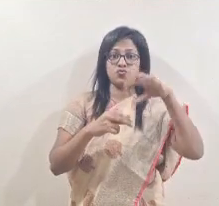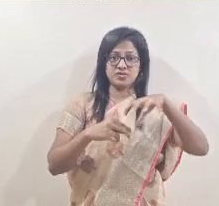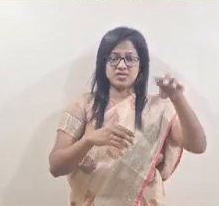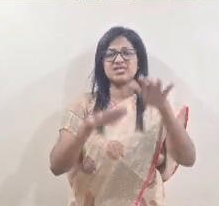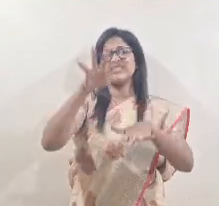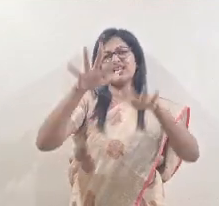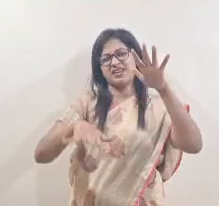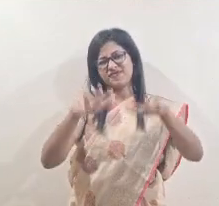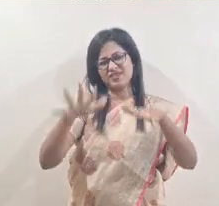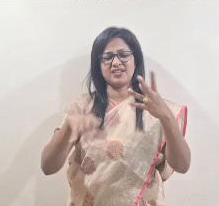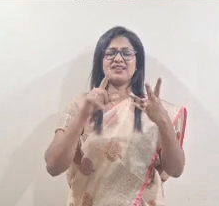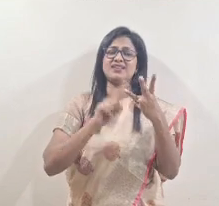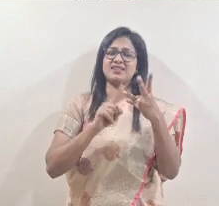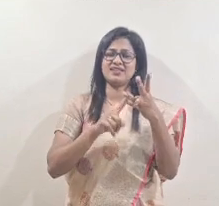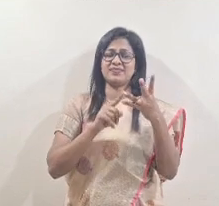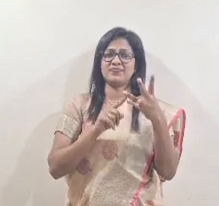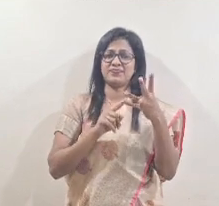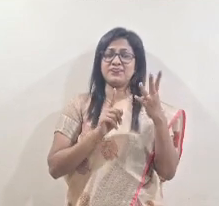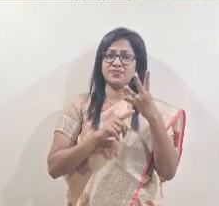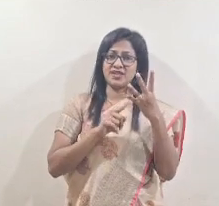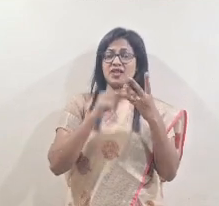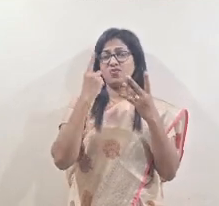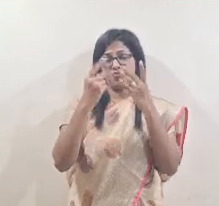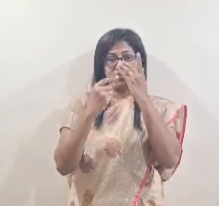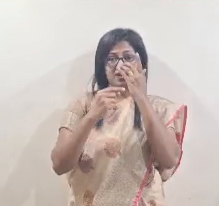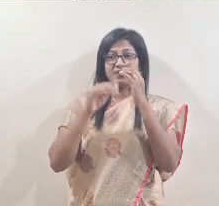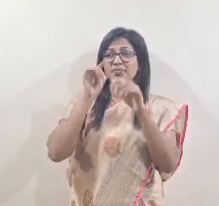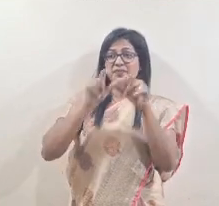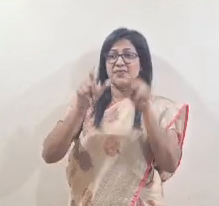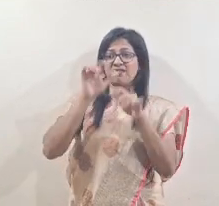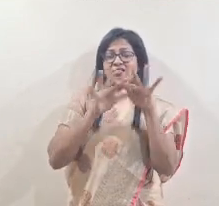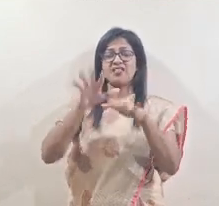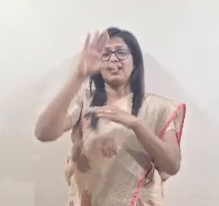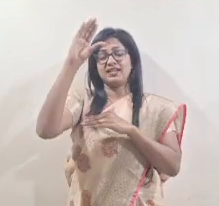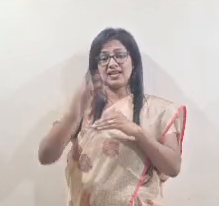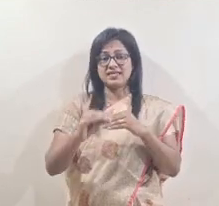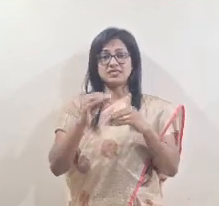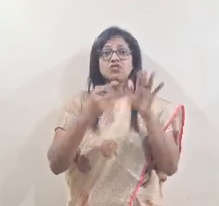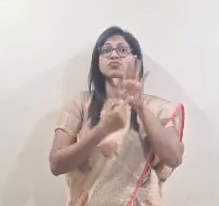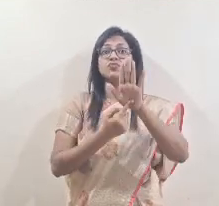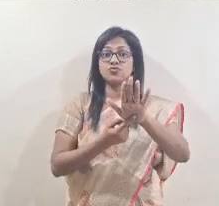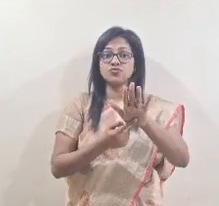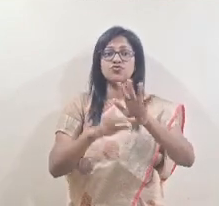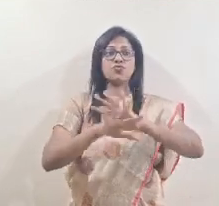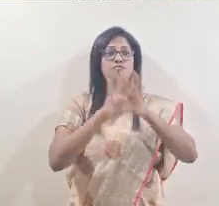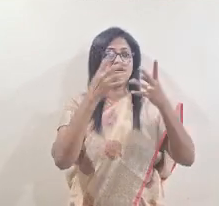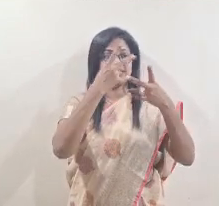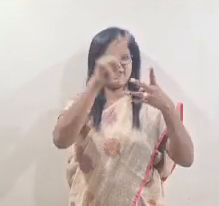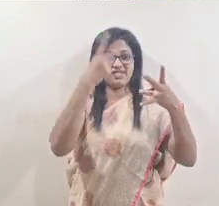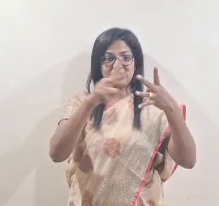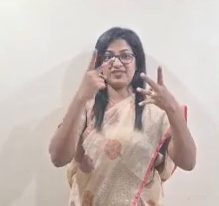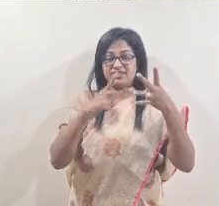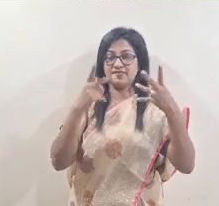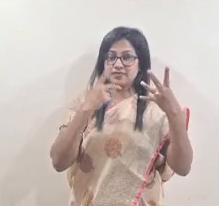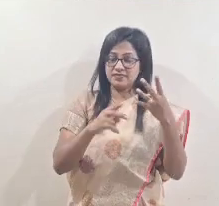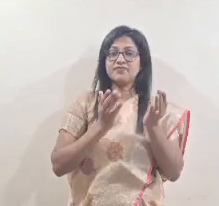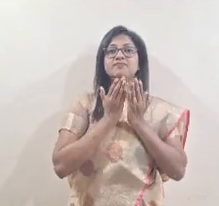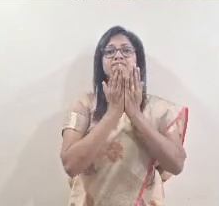average, and one that is having among the least ridership. So this was to show that I have taken all of the different types